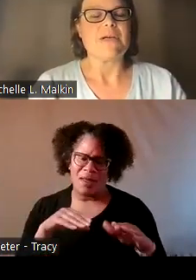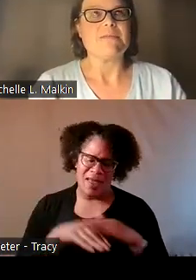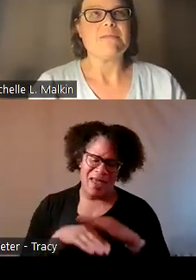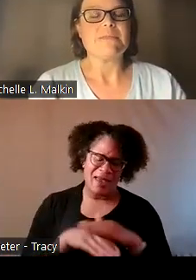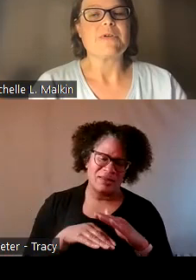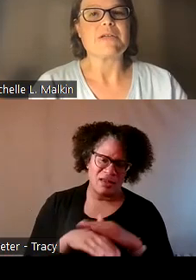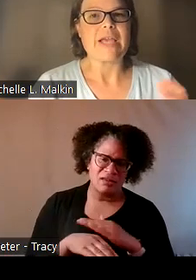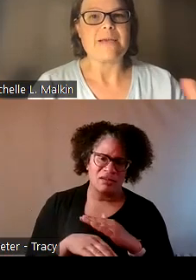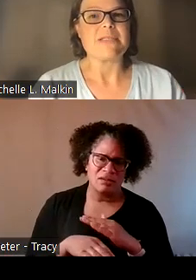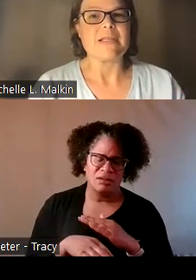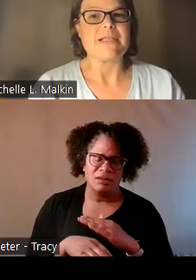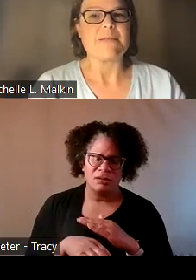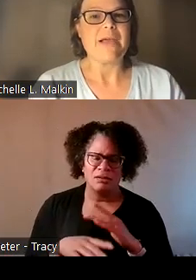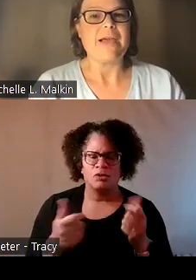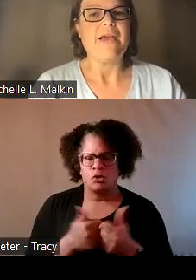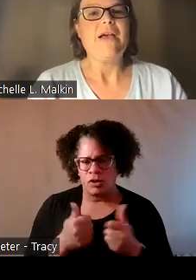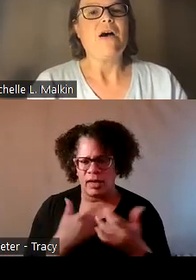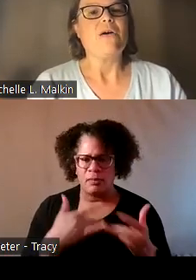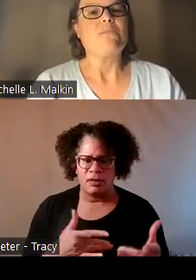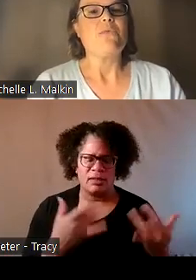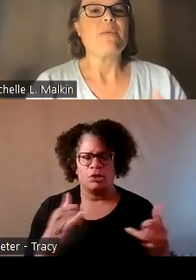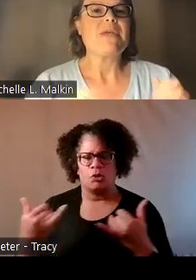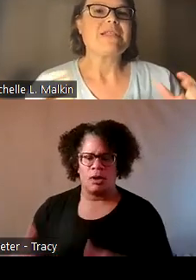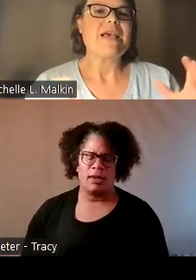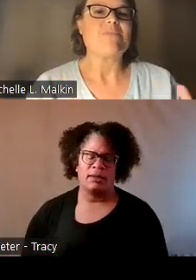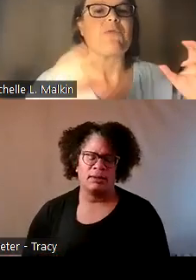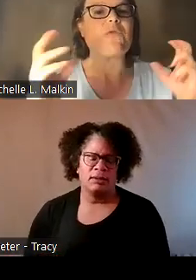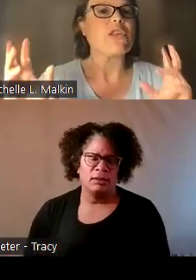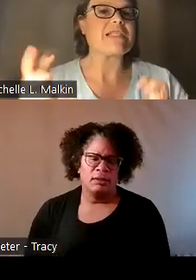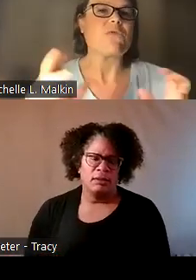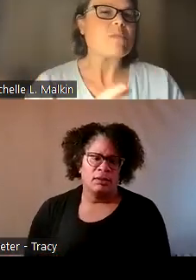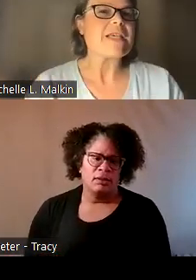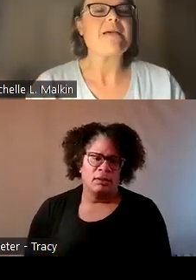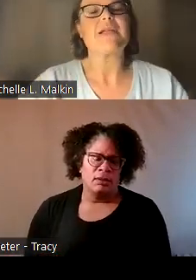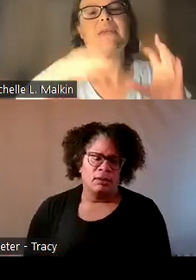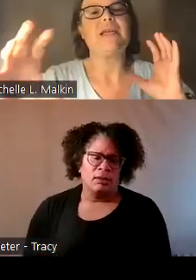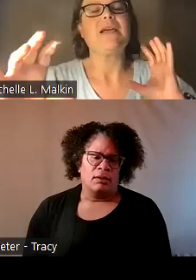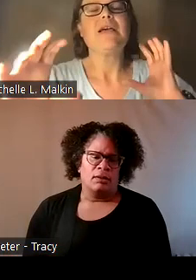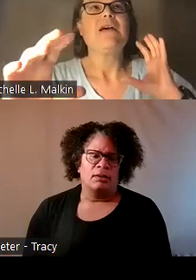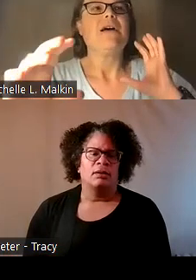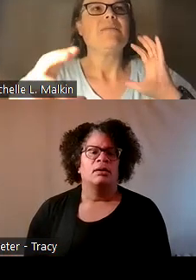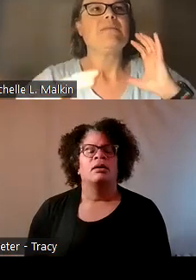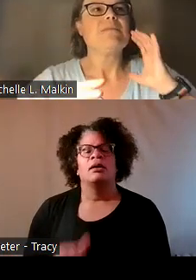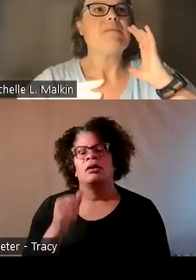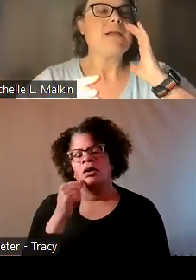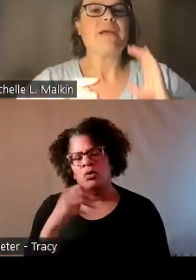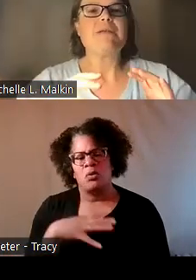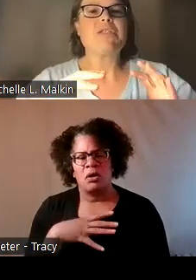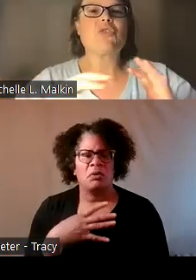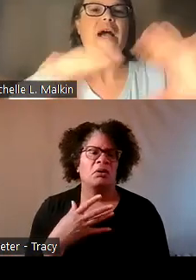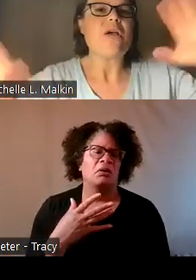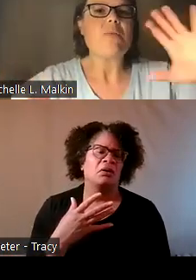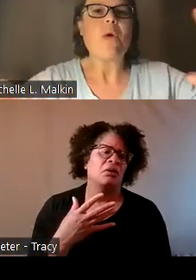of games that they tend to play. Women tend to prefer less forms of gambling, meaning men